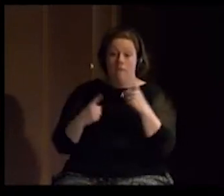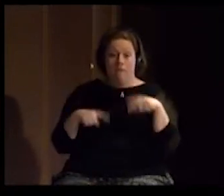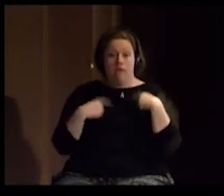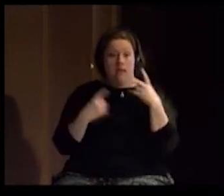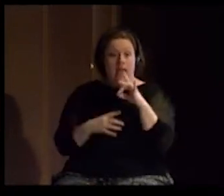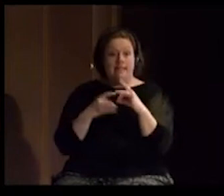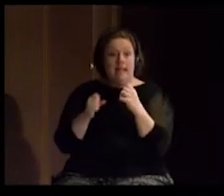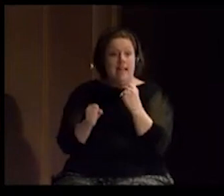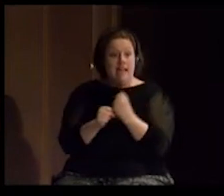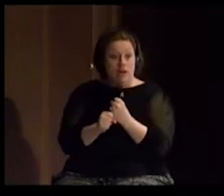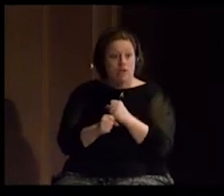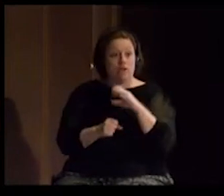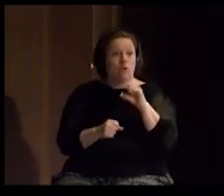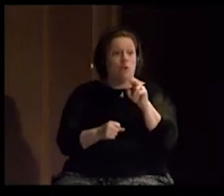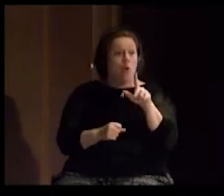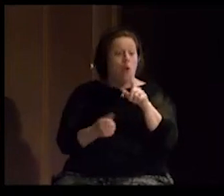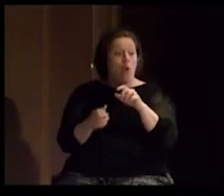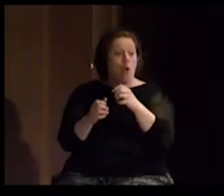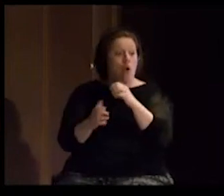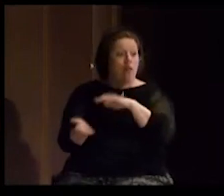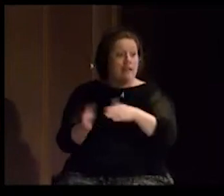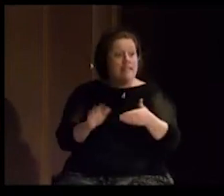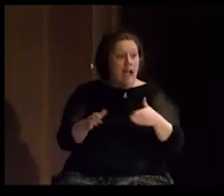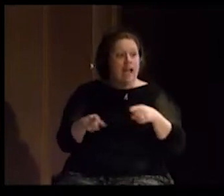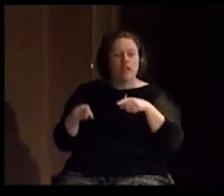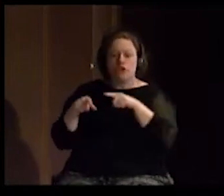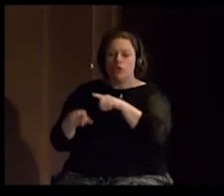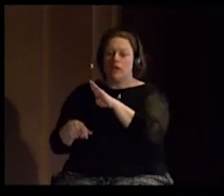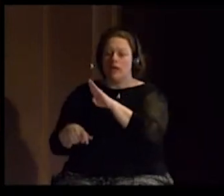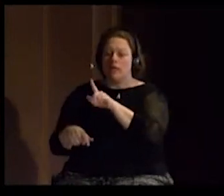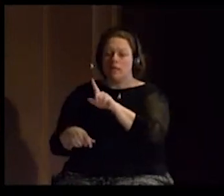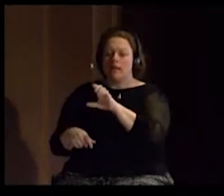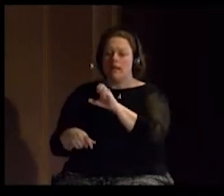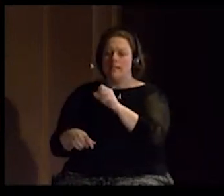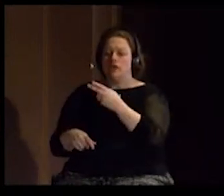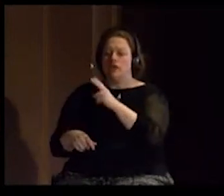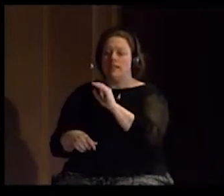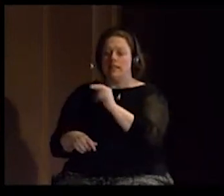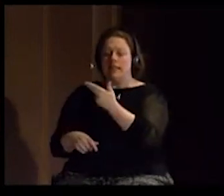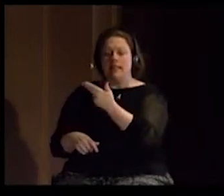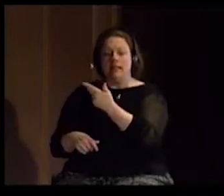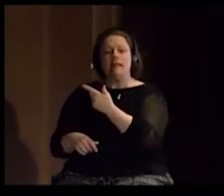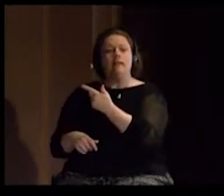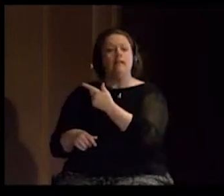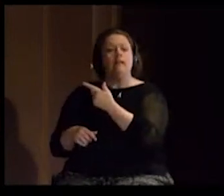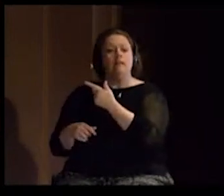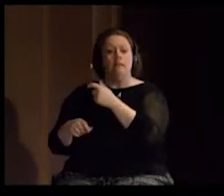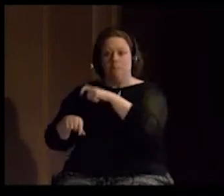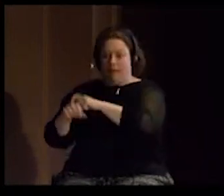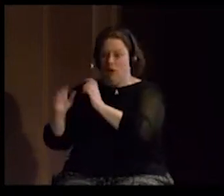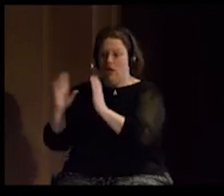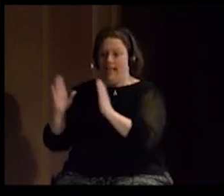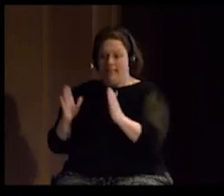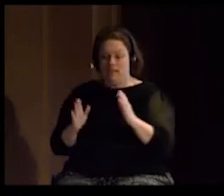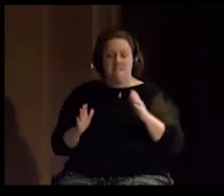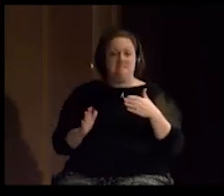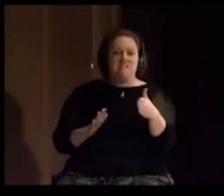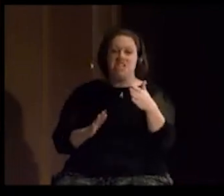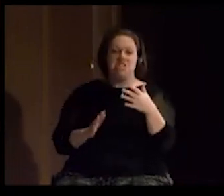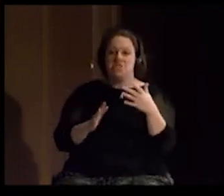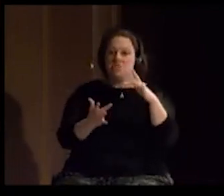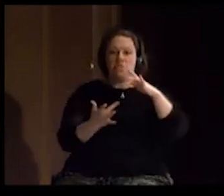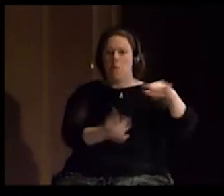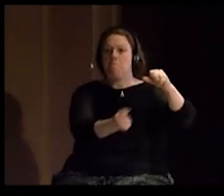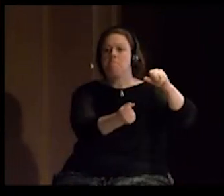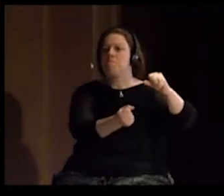corals are dying or disappearing, we see that during bleaching periods as well, fish will immediately disappear. Without a living,